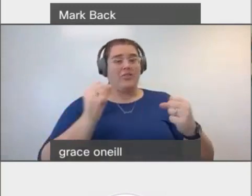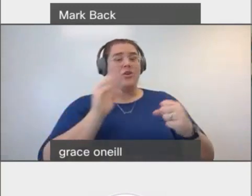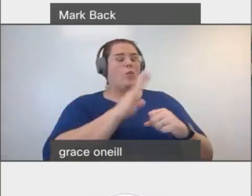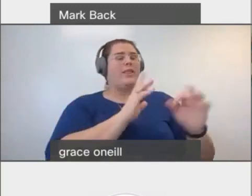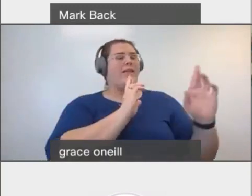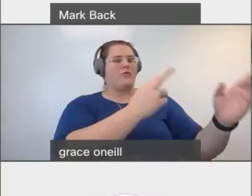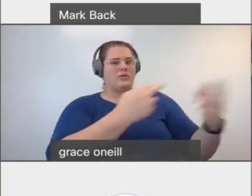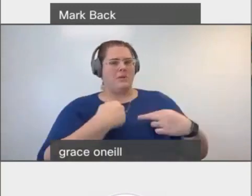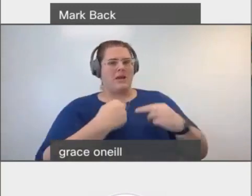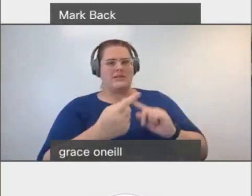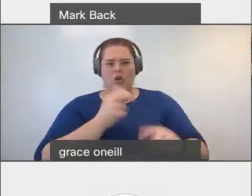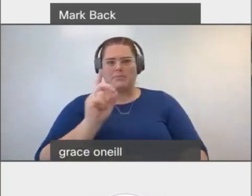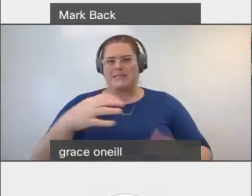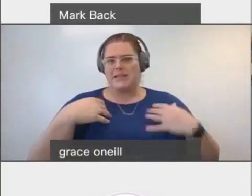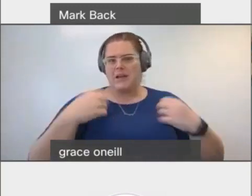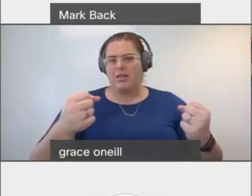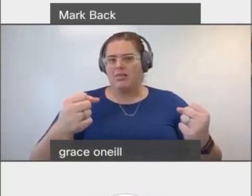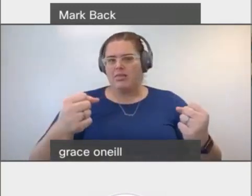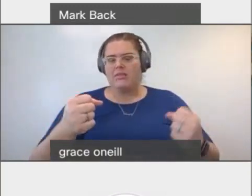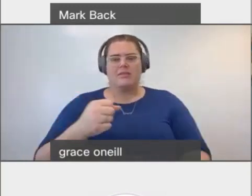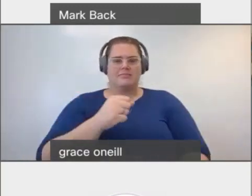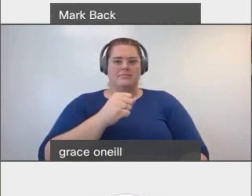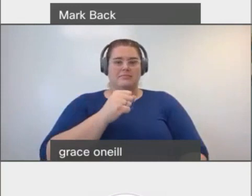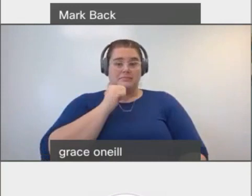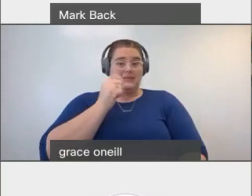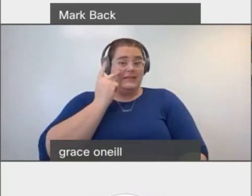those that give them a response